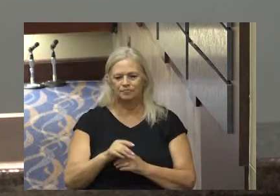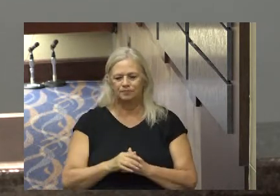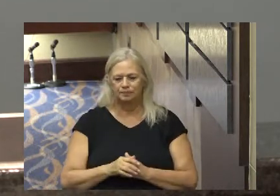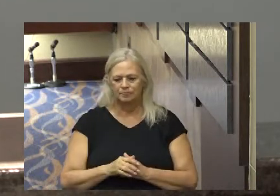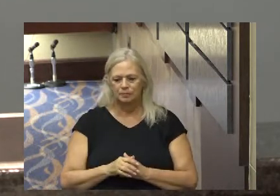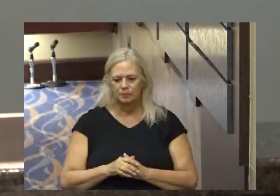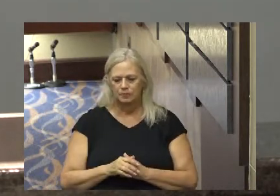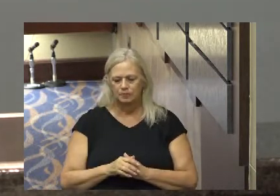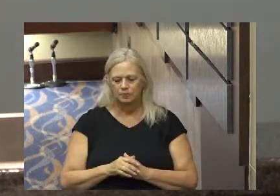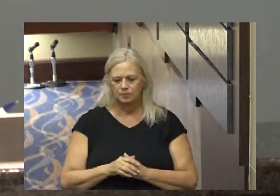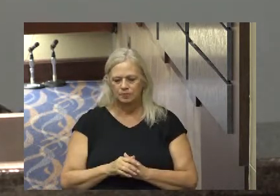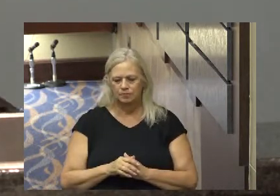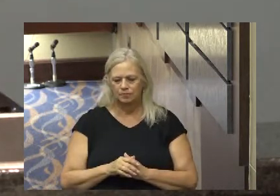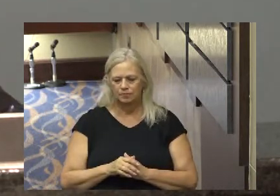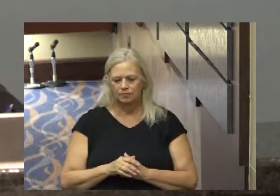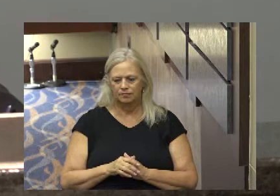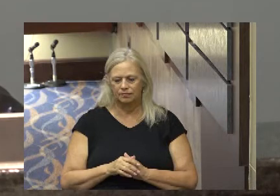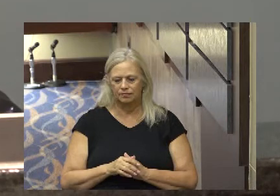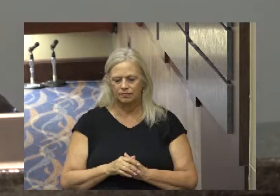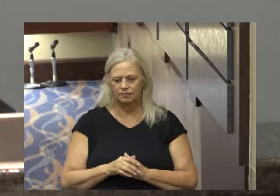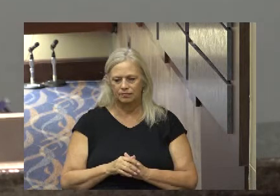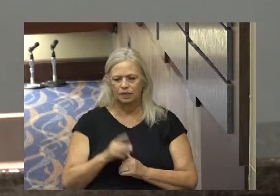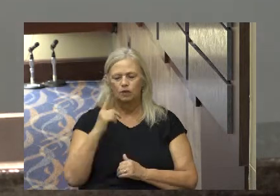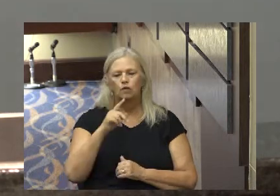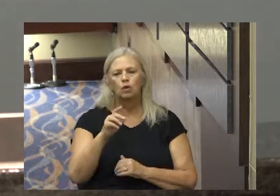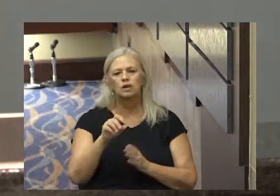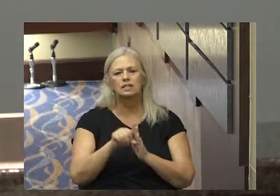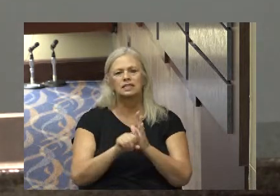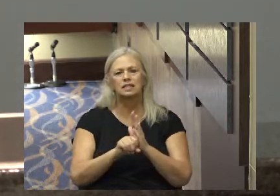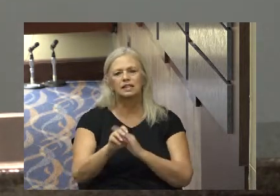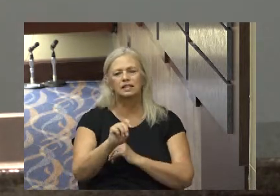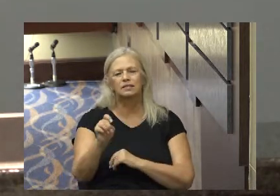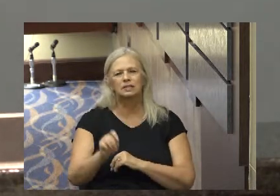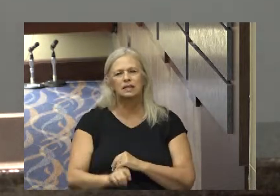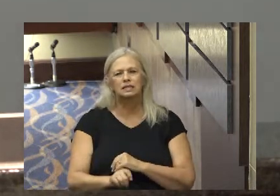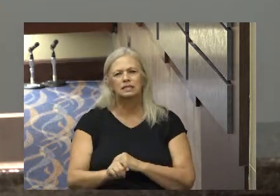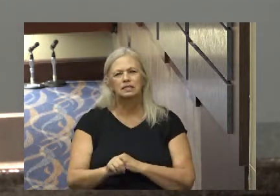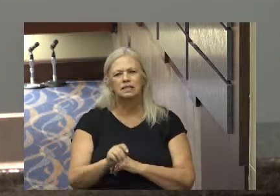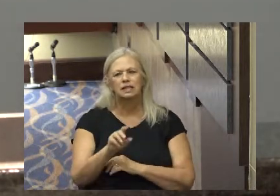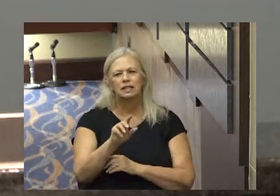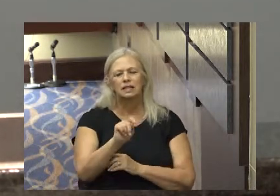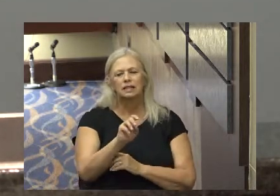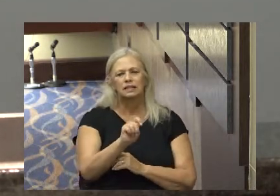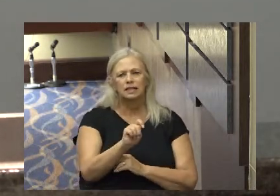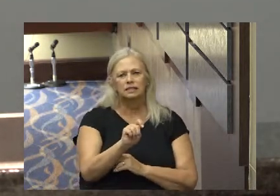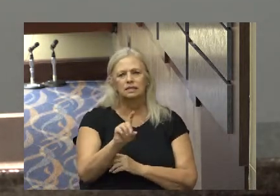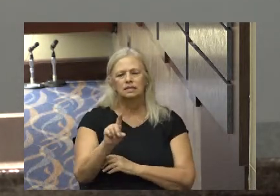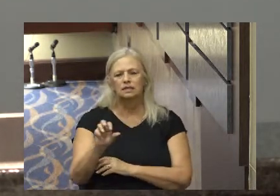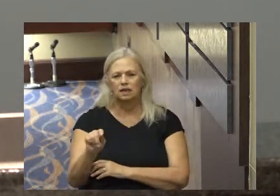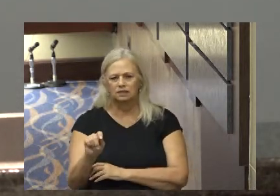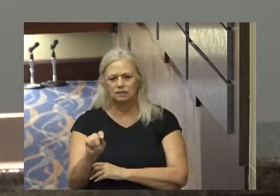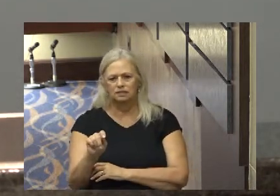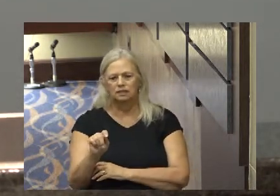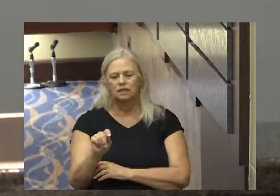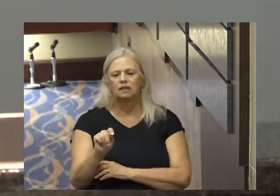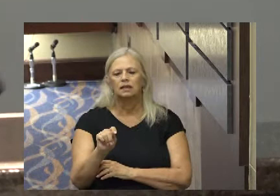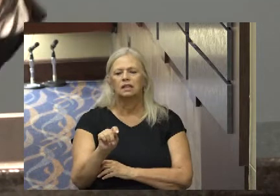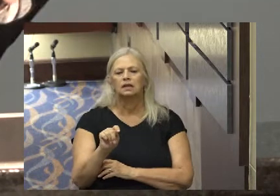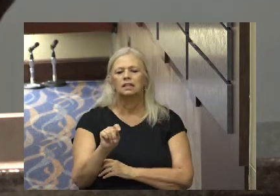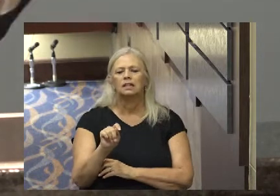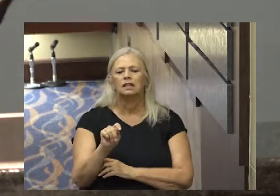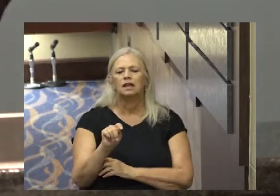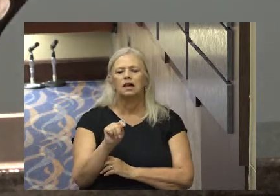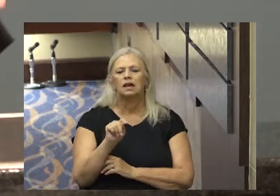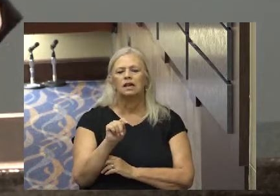Highway Safety Improvement Program of the state of Texas, I believe, TxDOT. And this one is